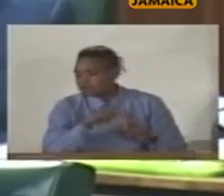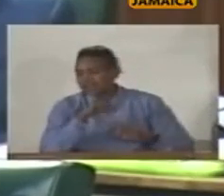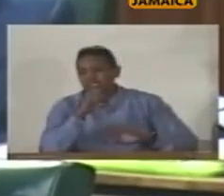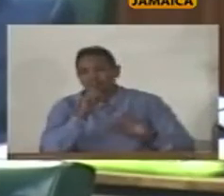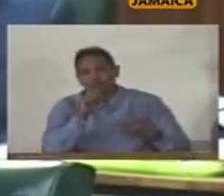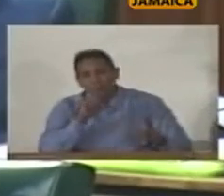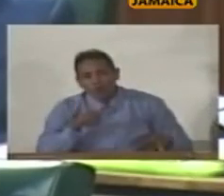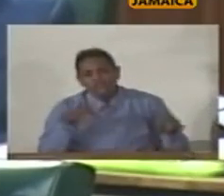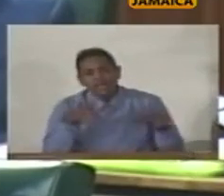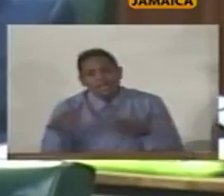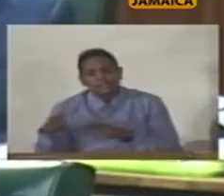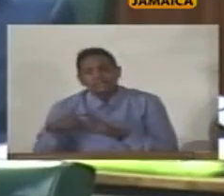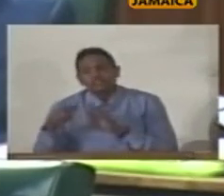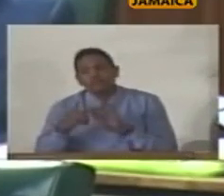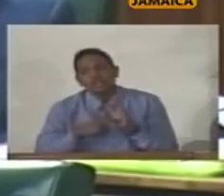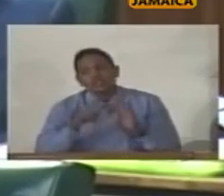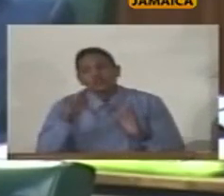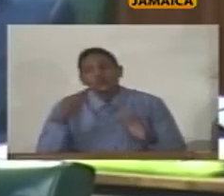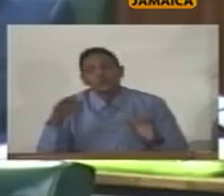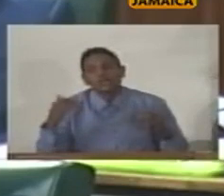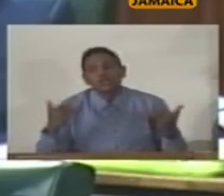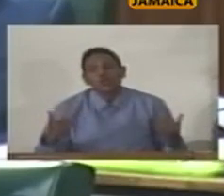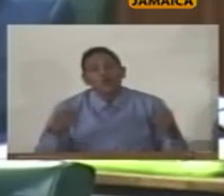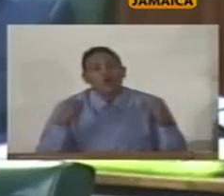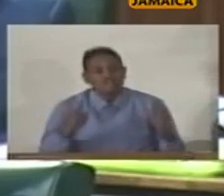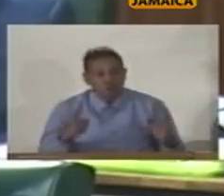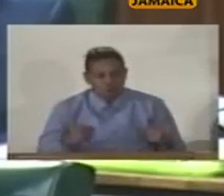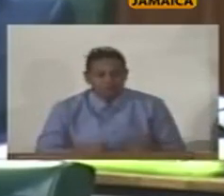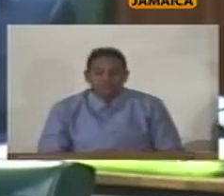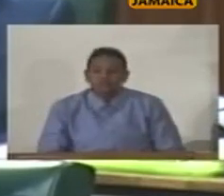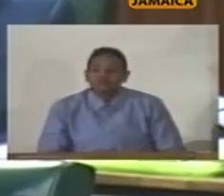Reporting Entities Regulation 2019 are hereby affirmed.